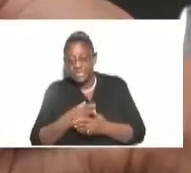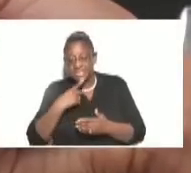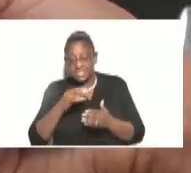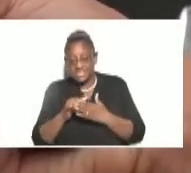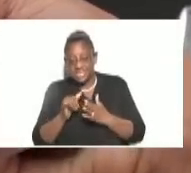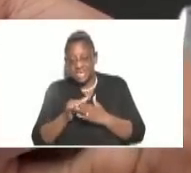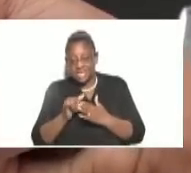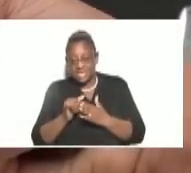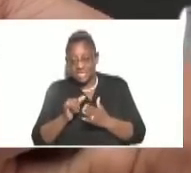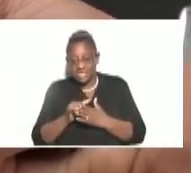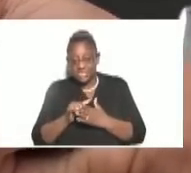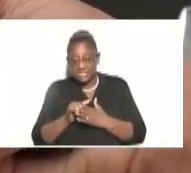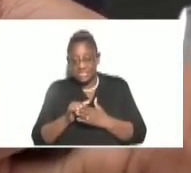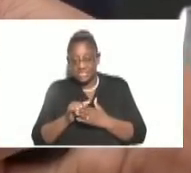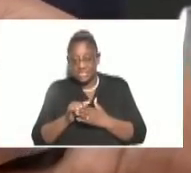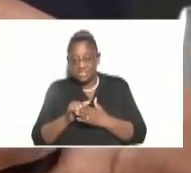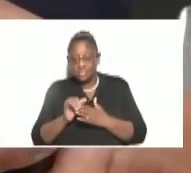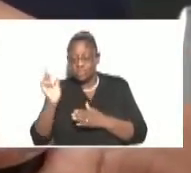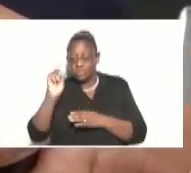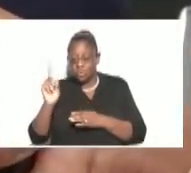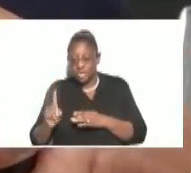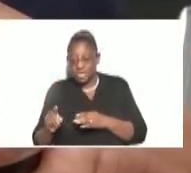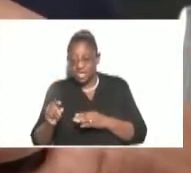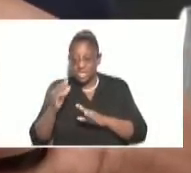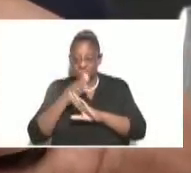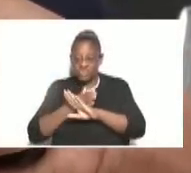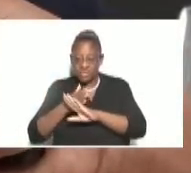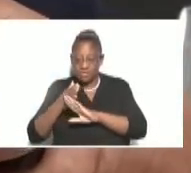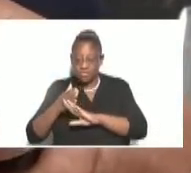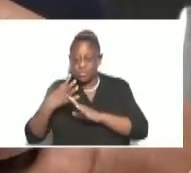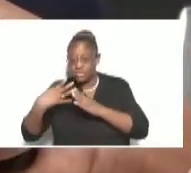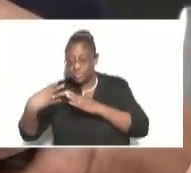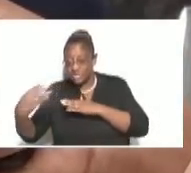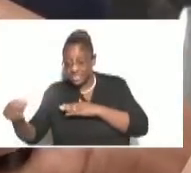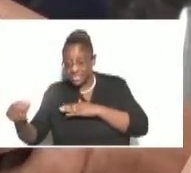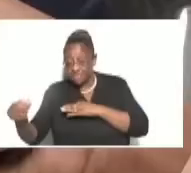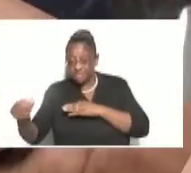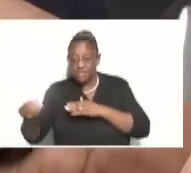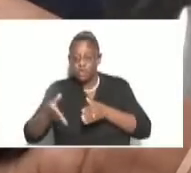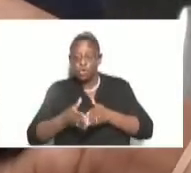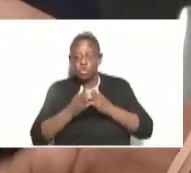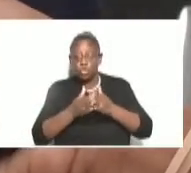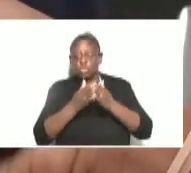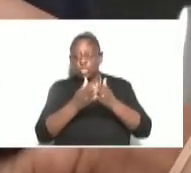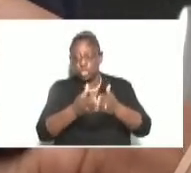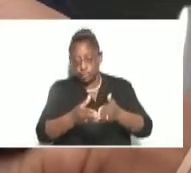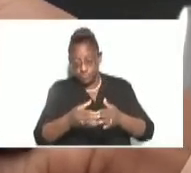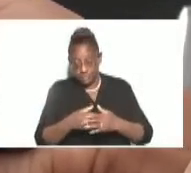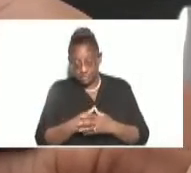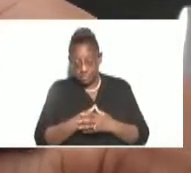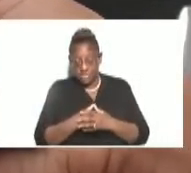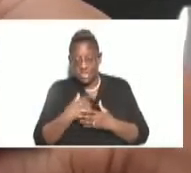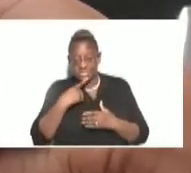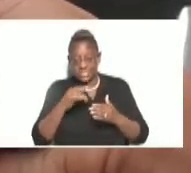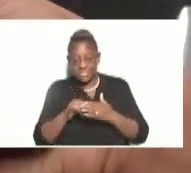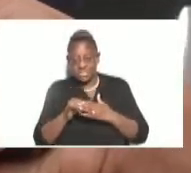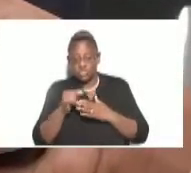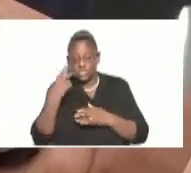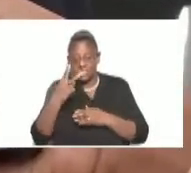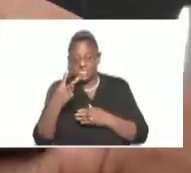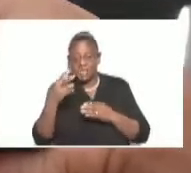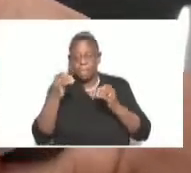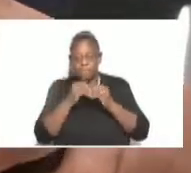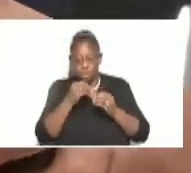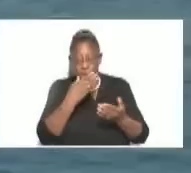year is in the second half of the year when we increase the departure taxes on cruise ships. All right, so we can see a significant uptick in